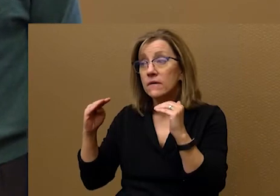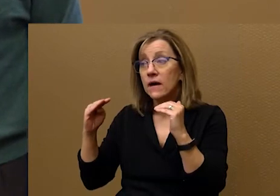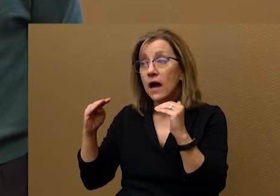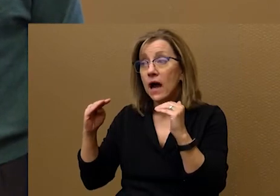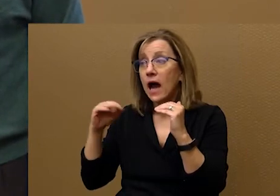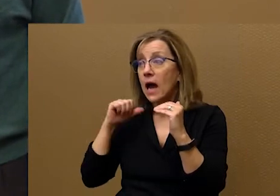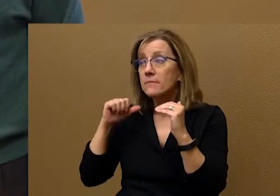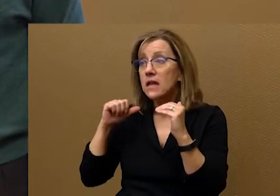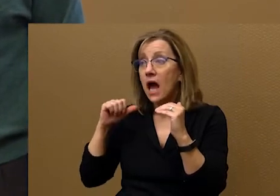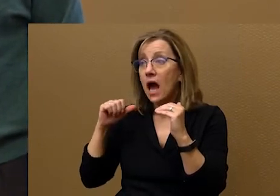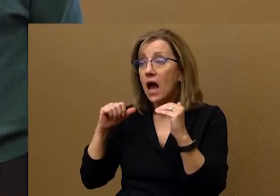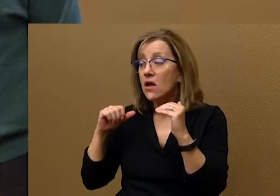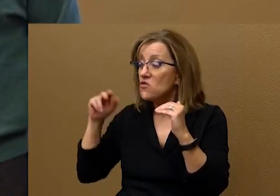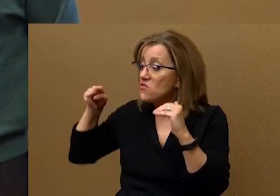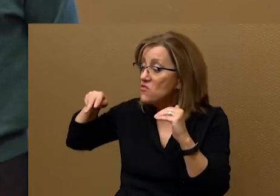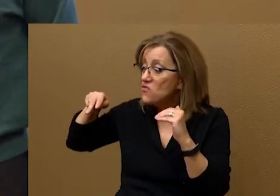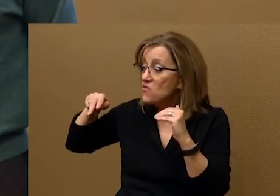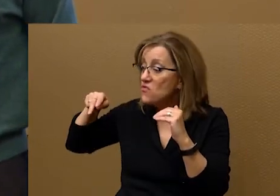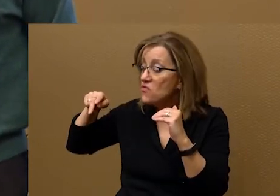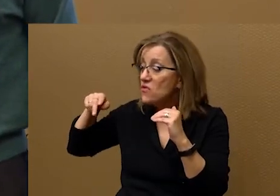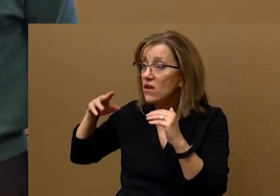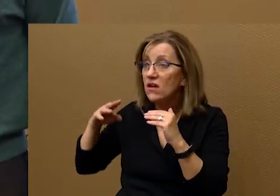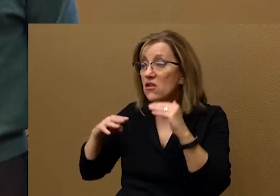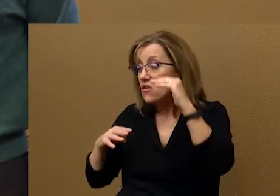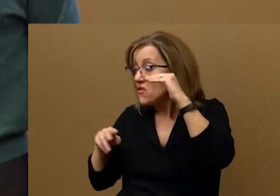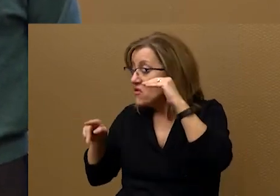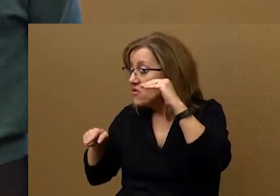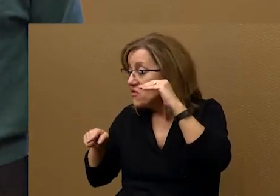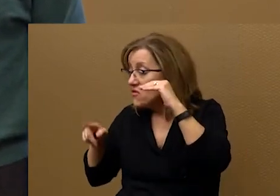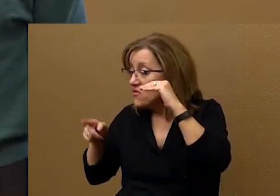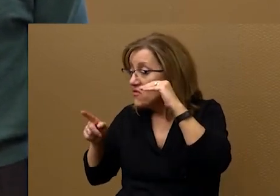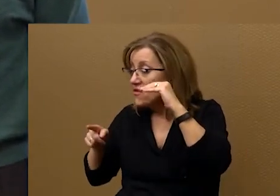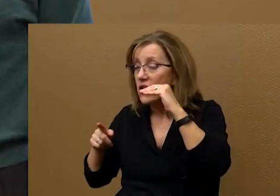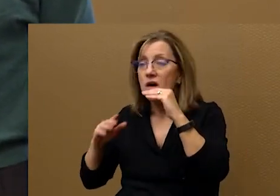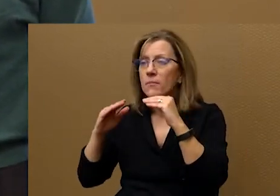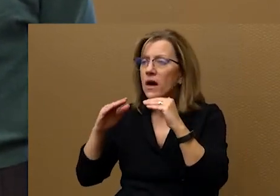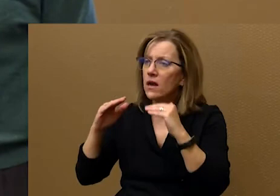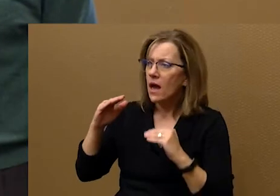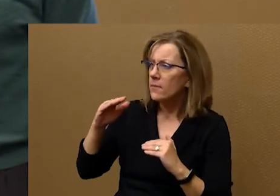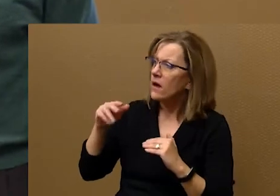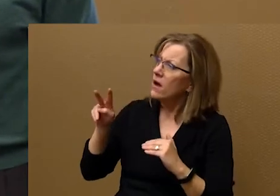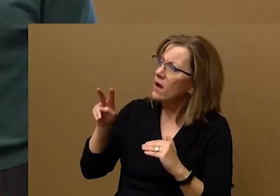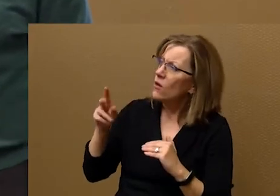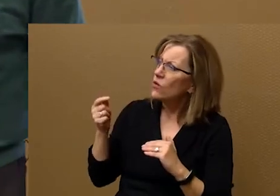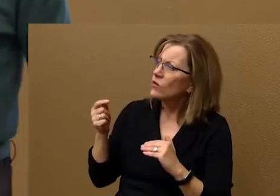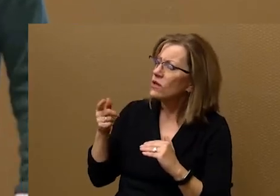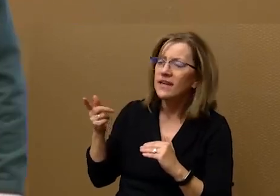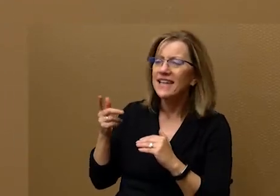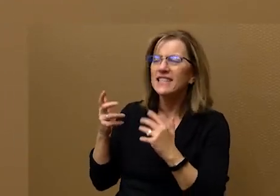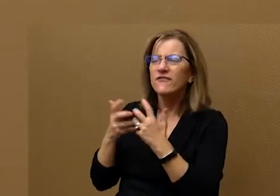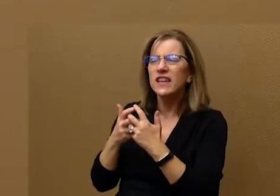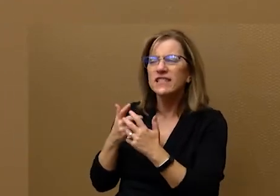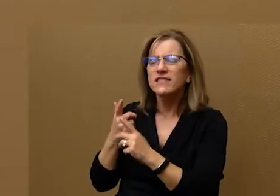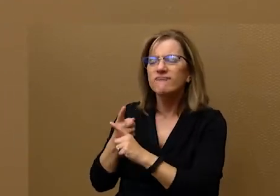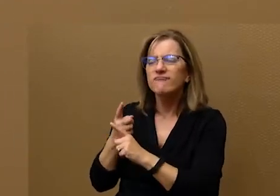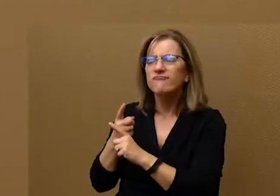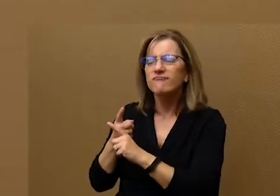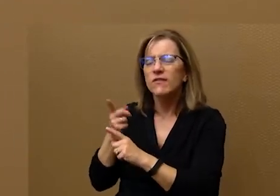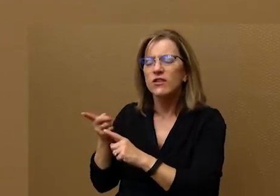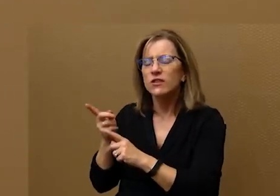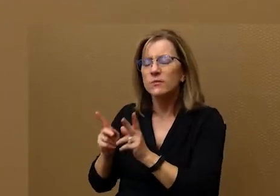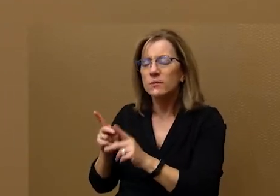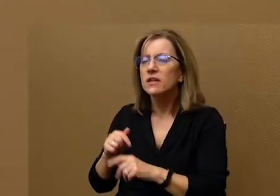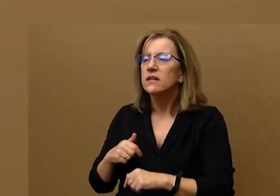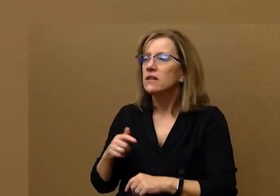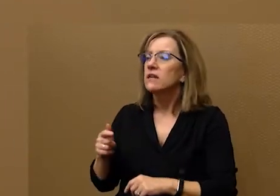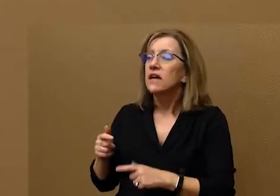them. If they did, then I would be behaving inappropriately. It wouldn't be, but it's fitting these people. And then they said taking turn